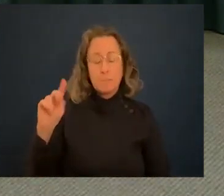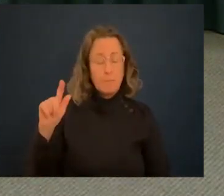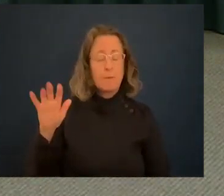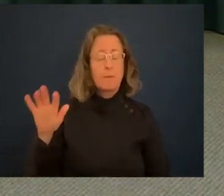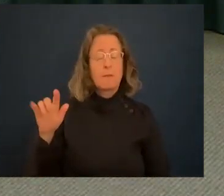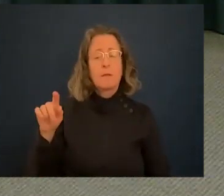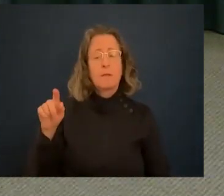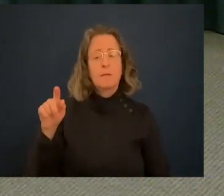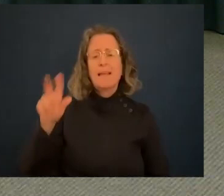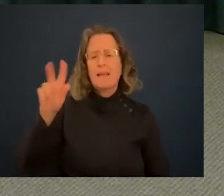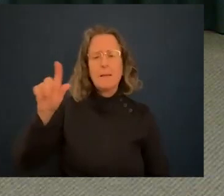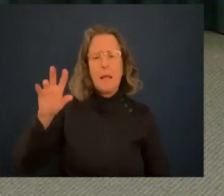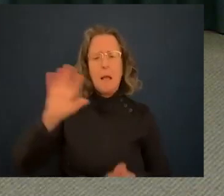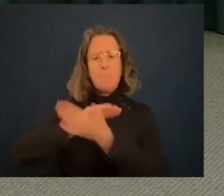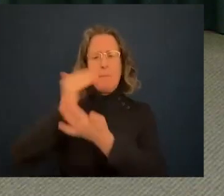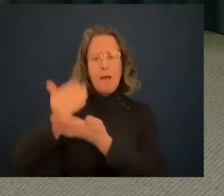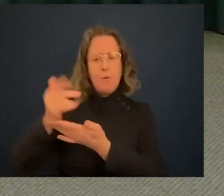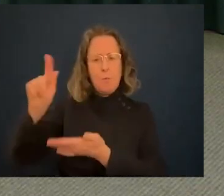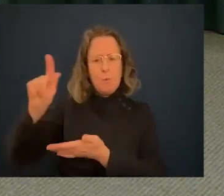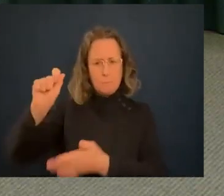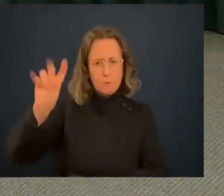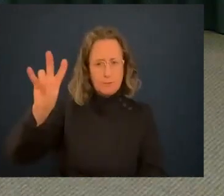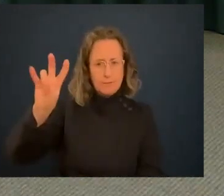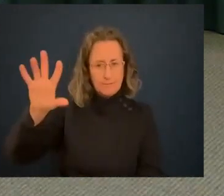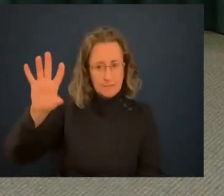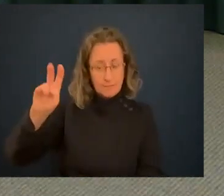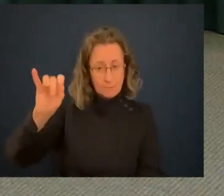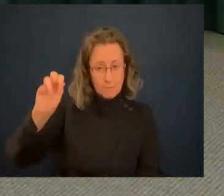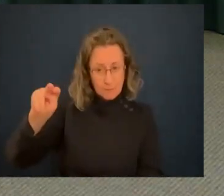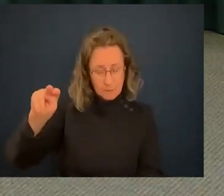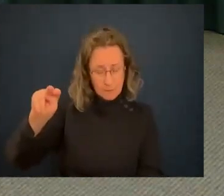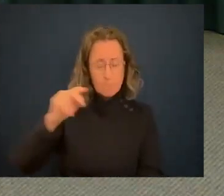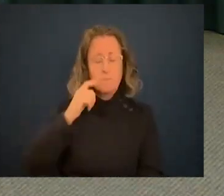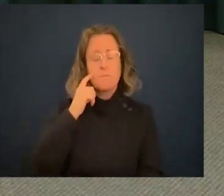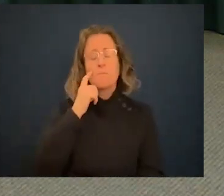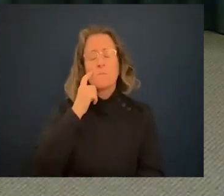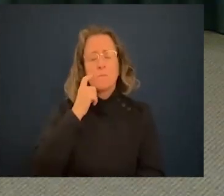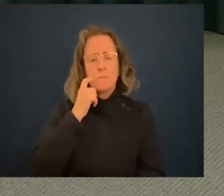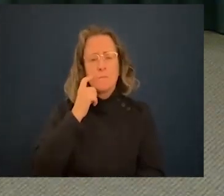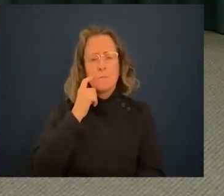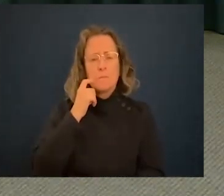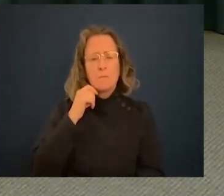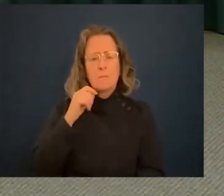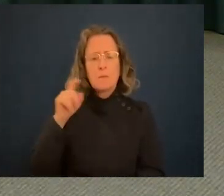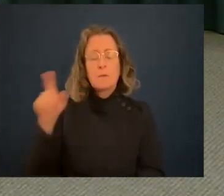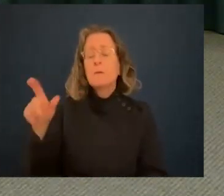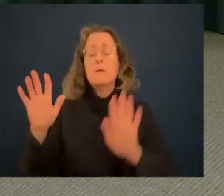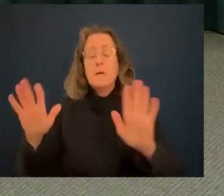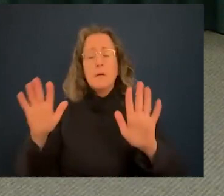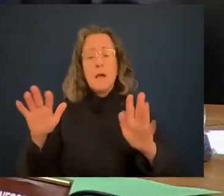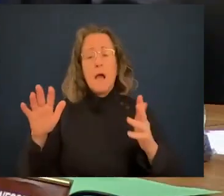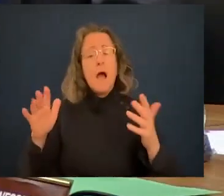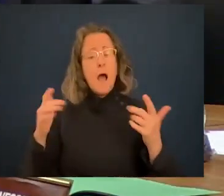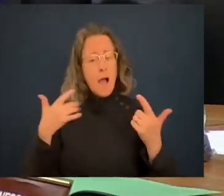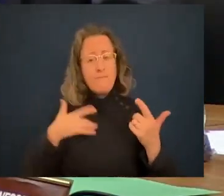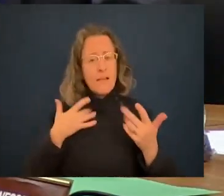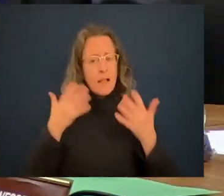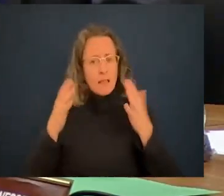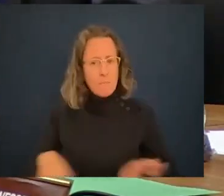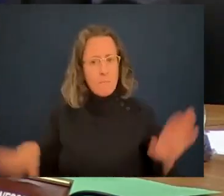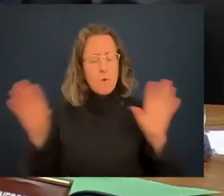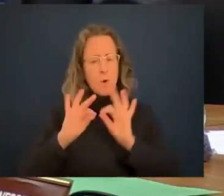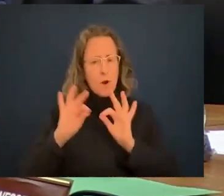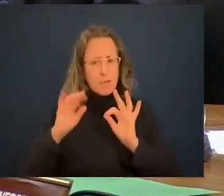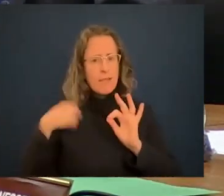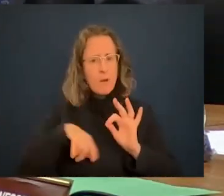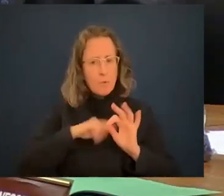uh five million um this in my opinion is about transparency um the